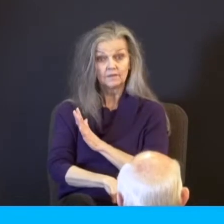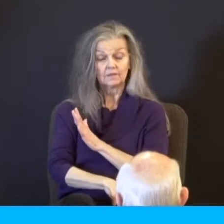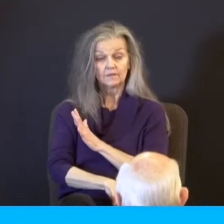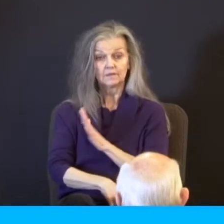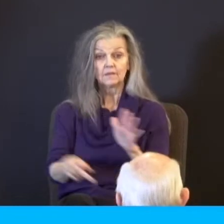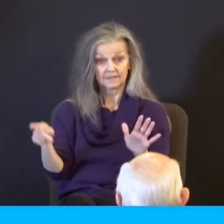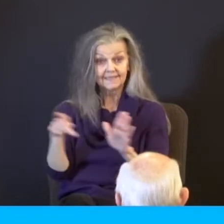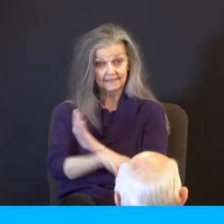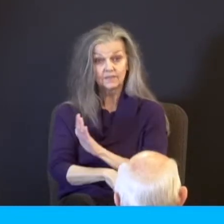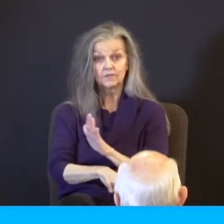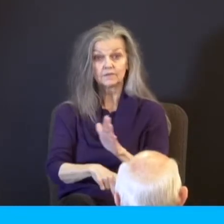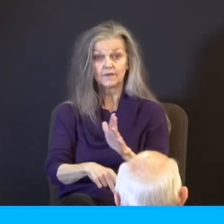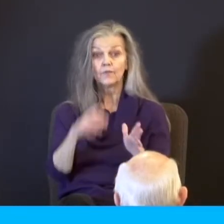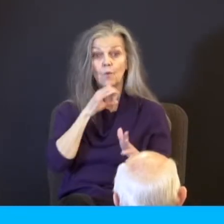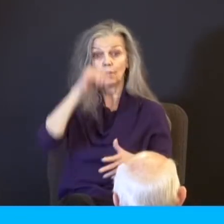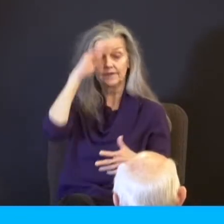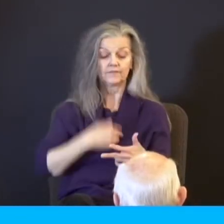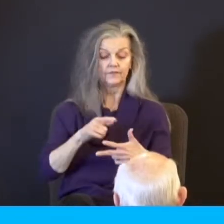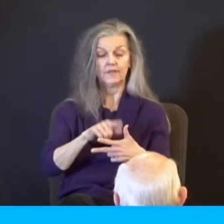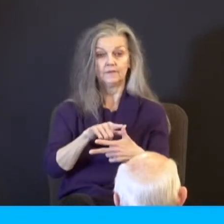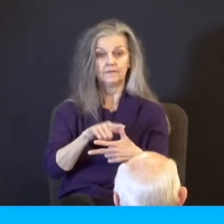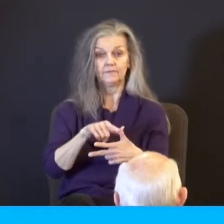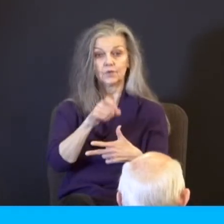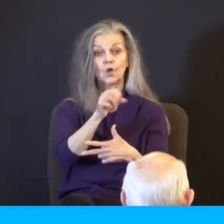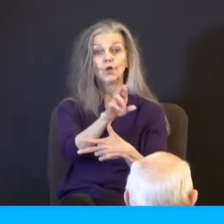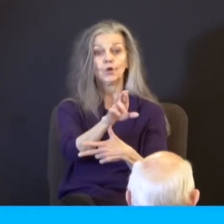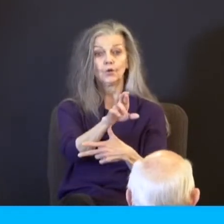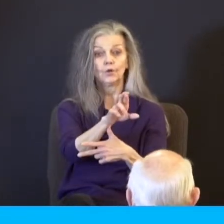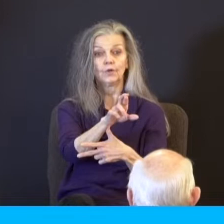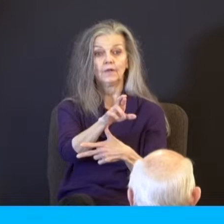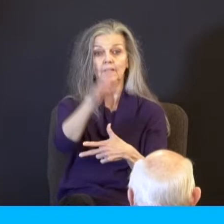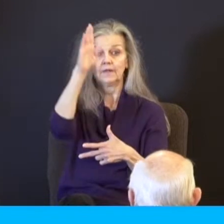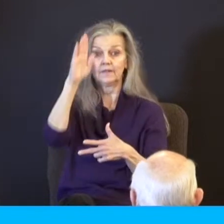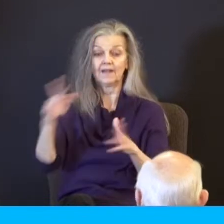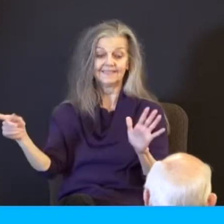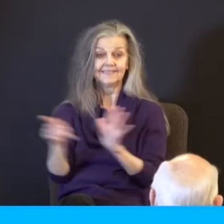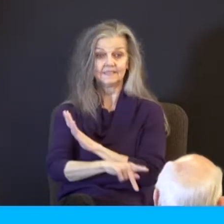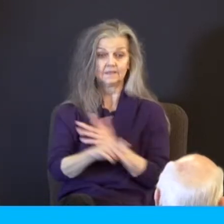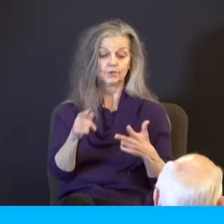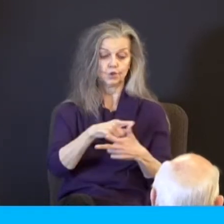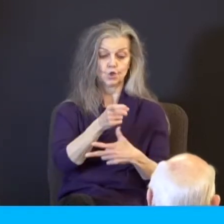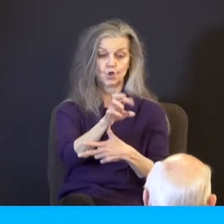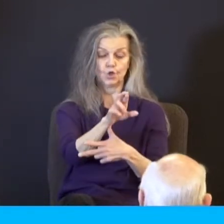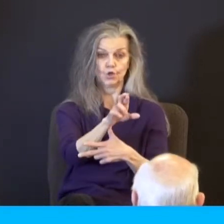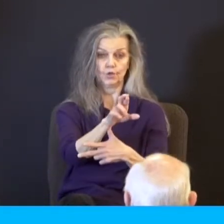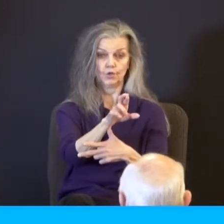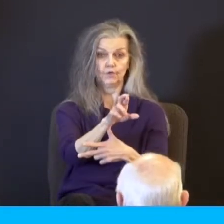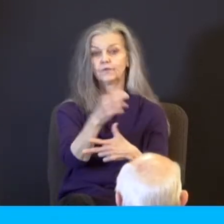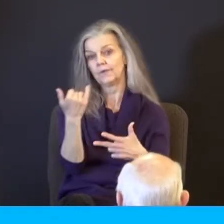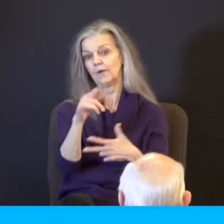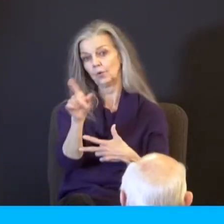muth. And the day you eat of the tree of the knowledge of good and evil, you'll surely muth. So the Lord muthed them, slew them. Question.